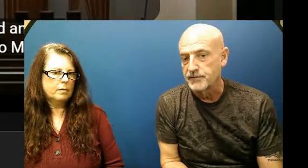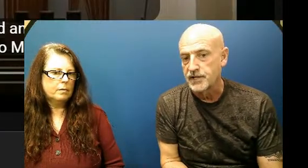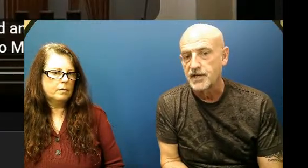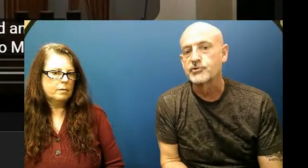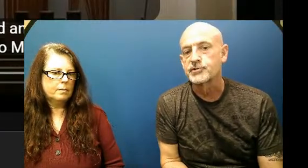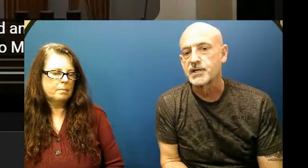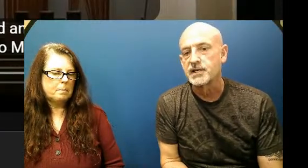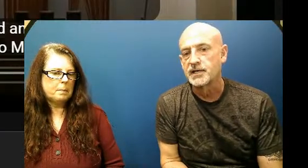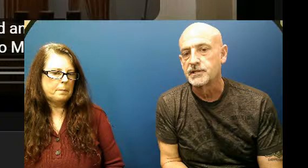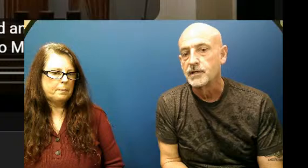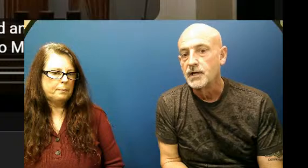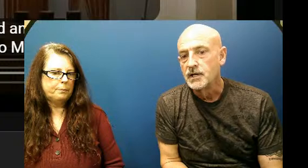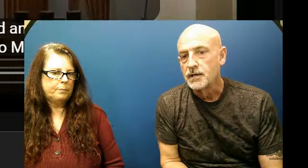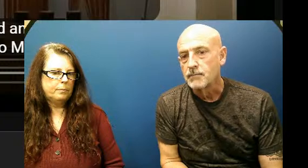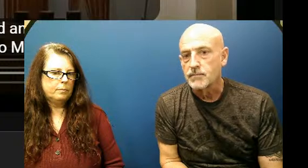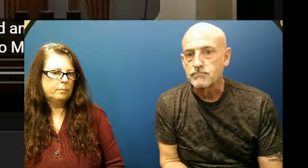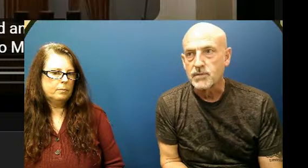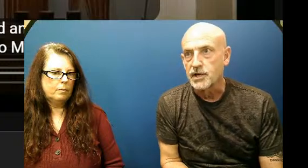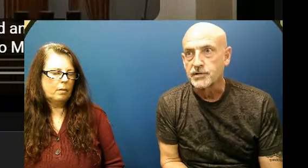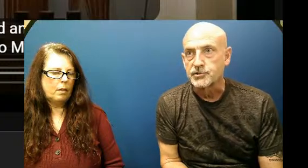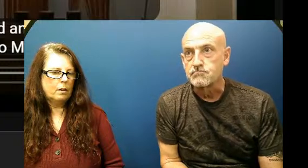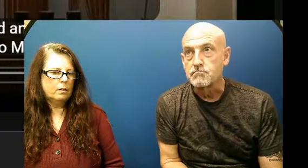not have any interest in